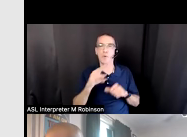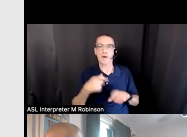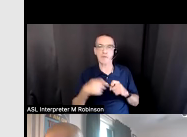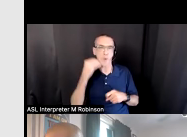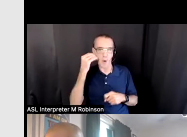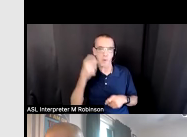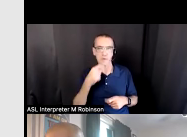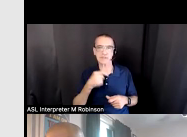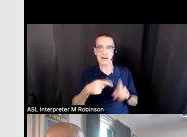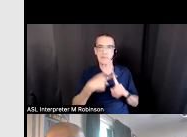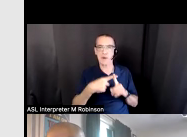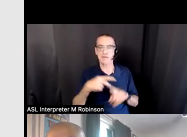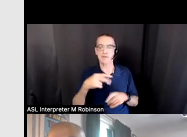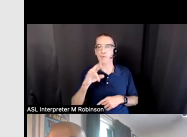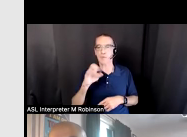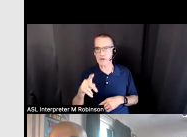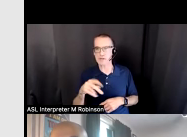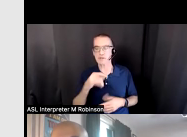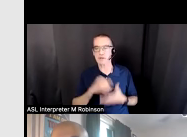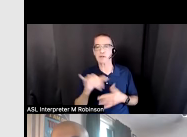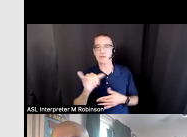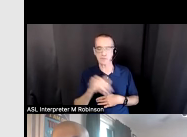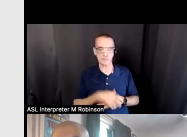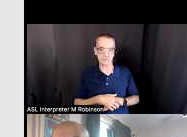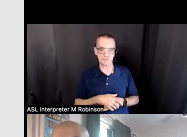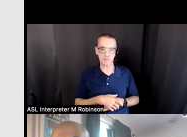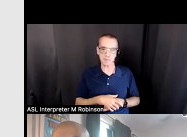a risk that they took as well.